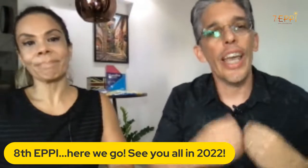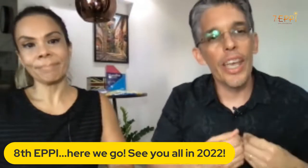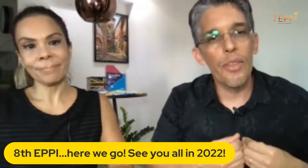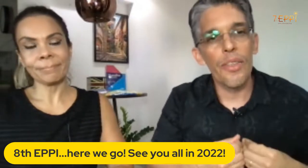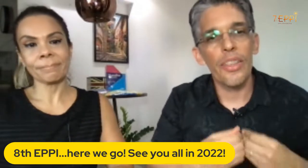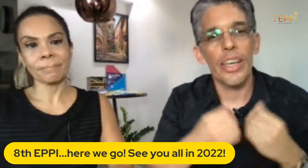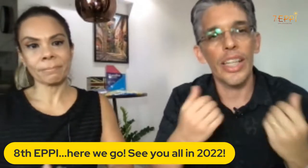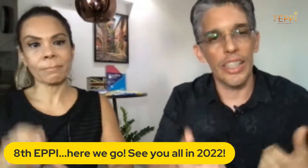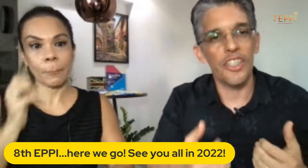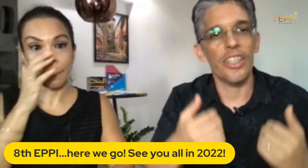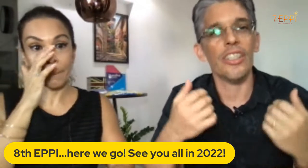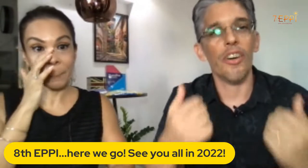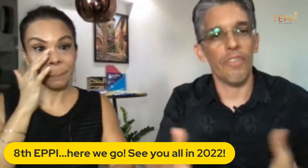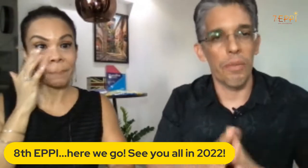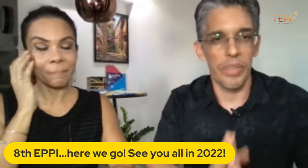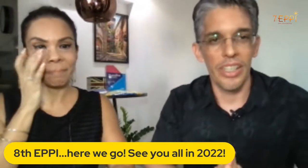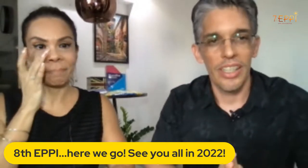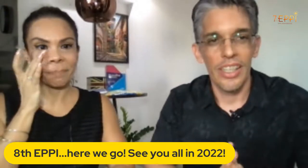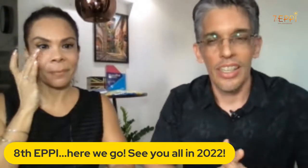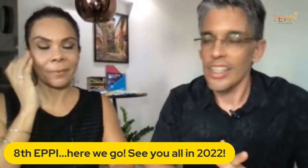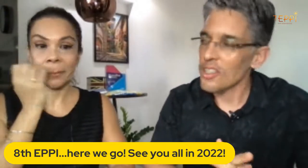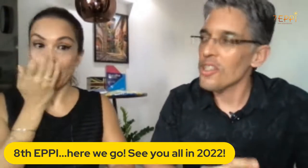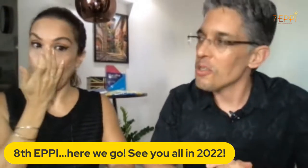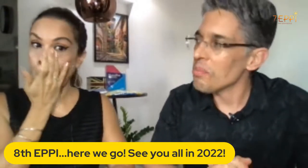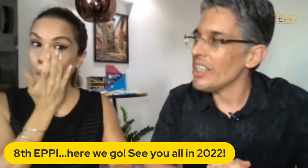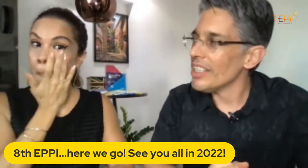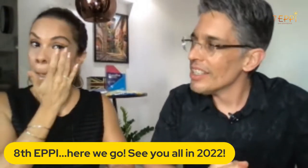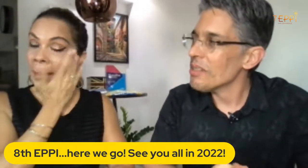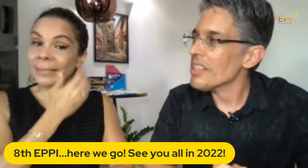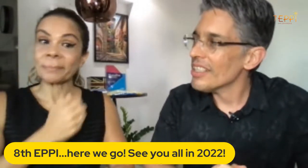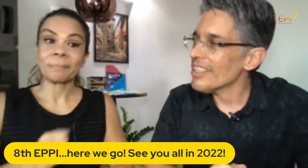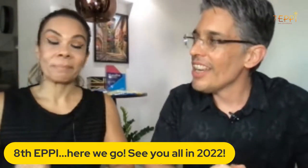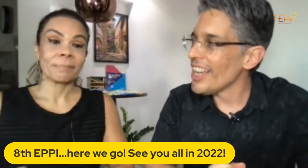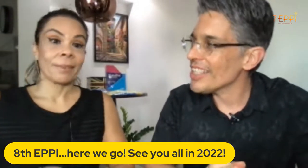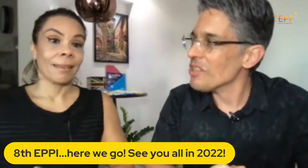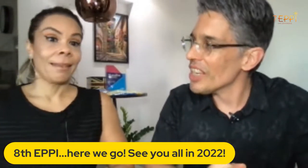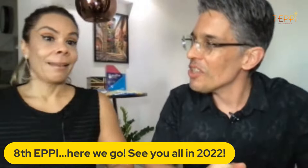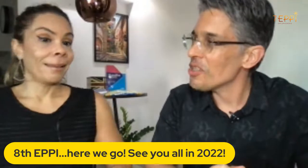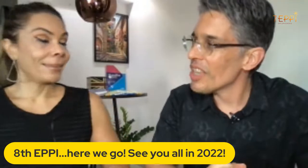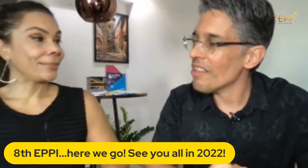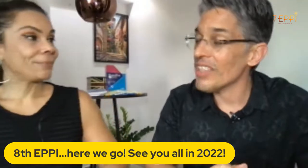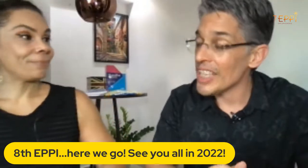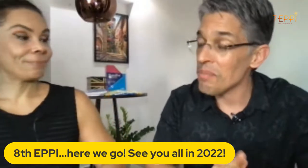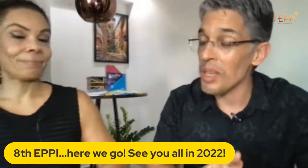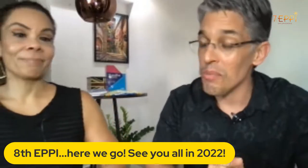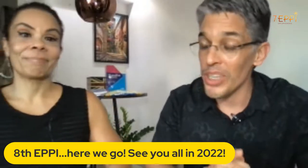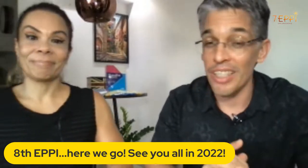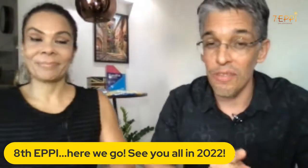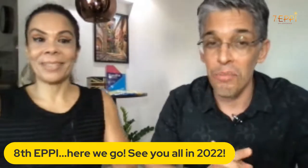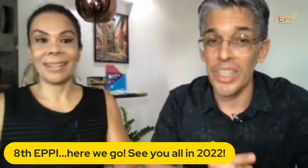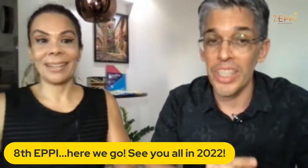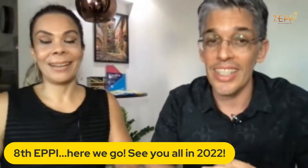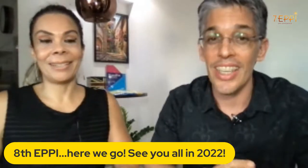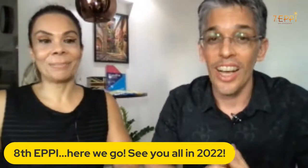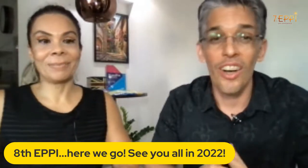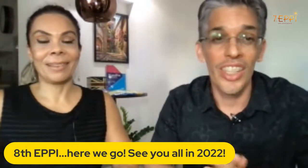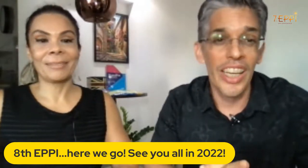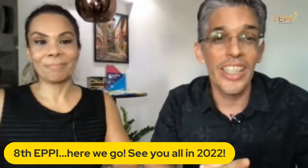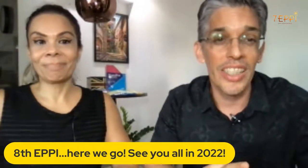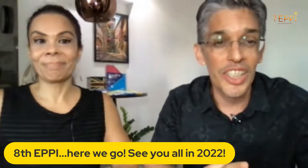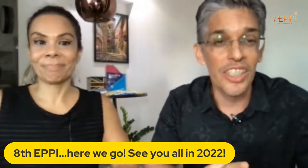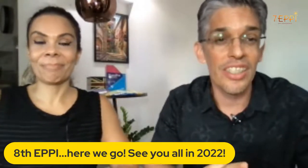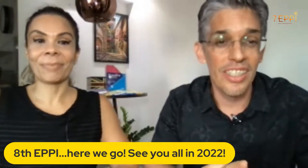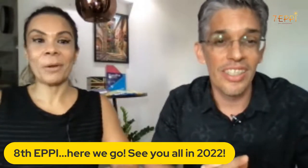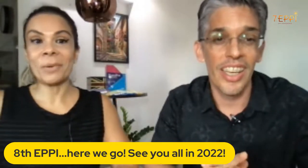the 8th edition of EPPI. It's going to be nice. We are going to have nice memories from these